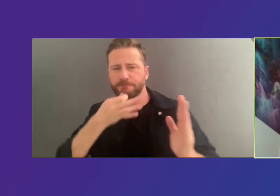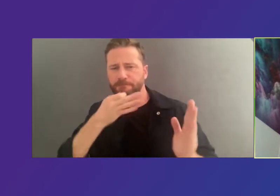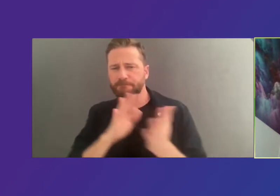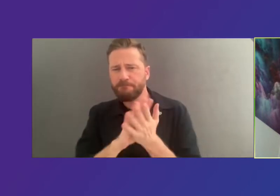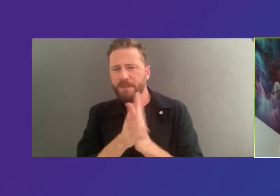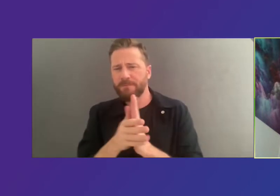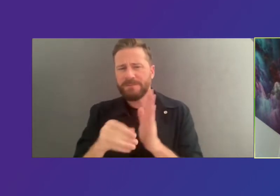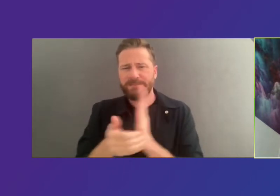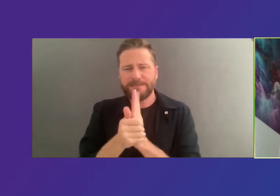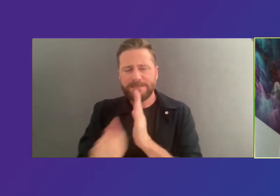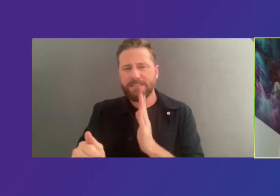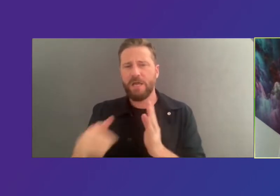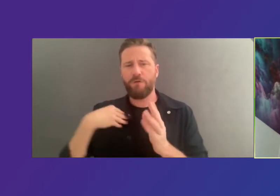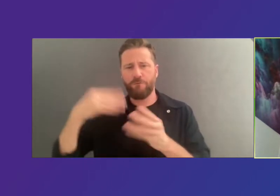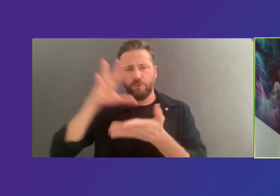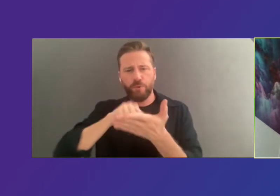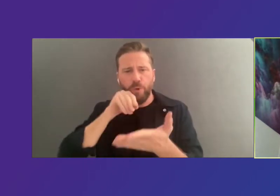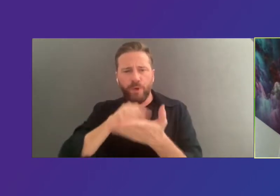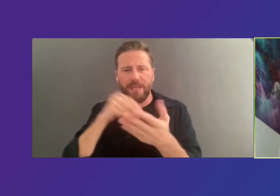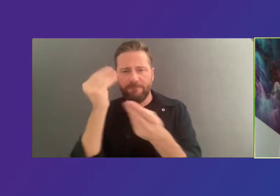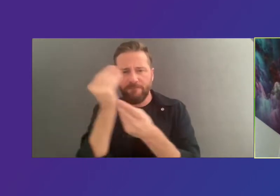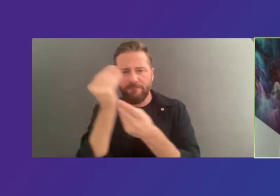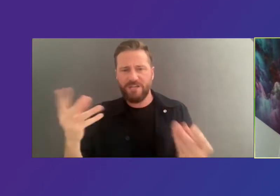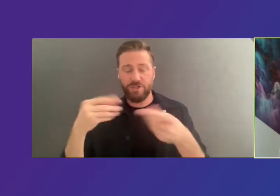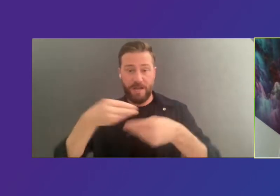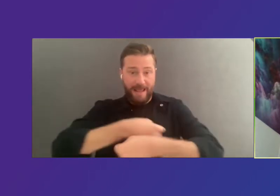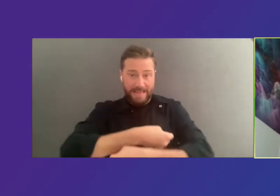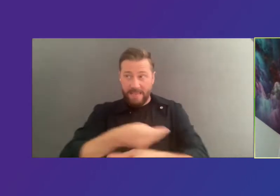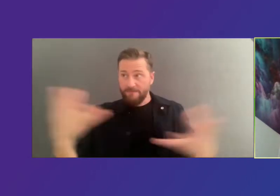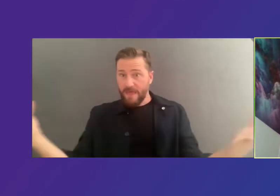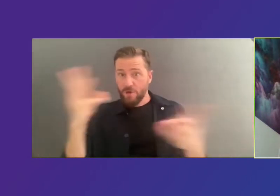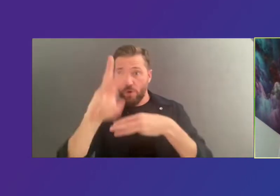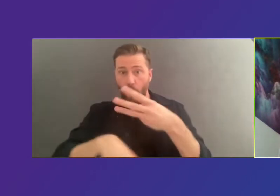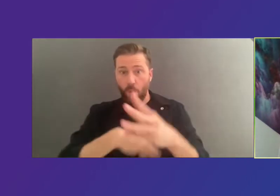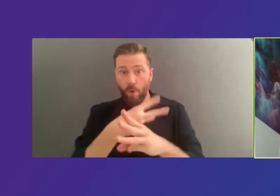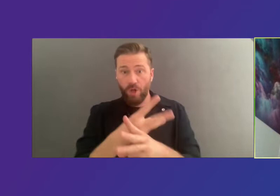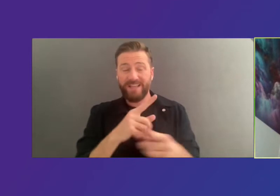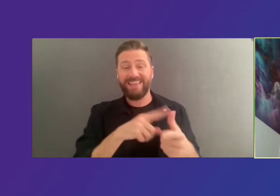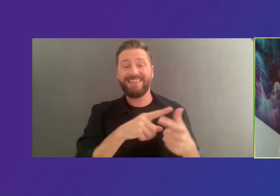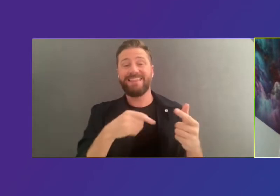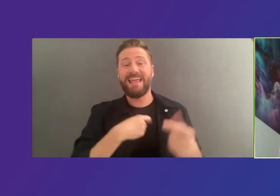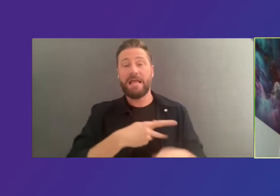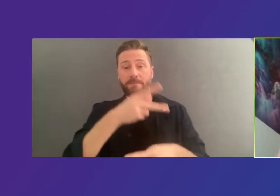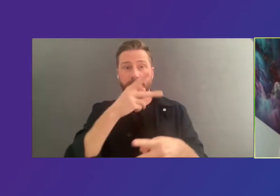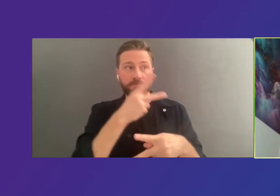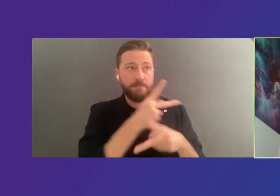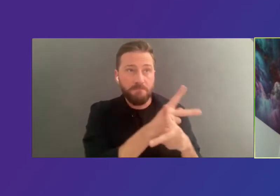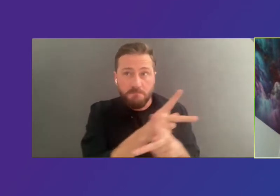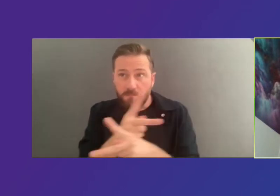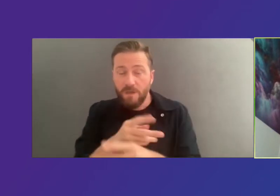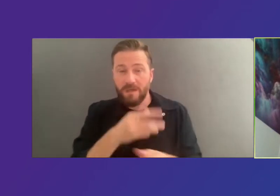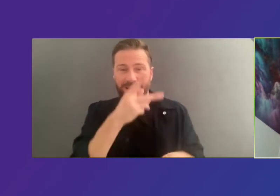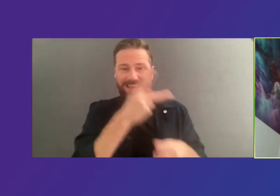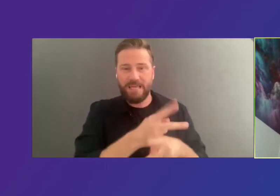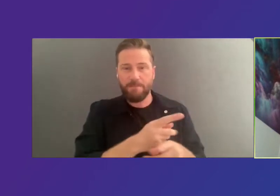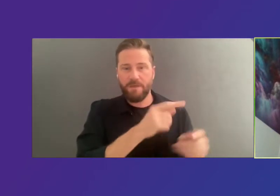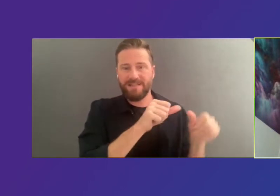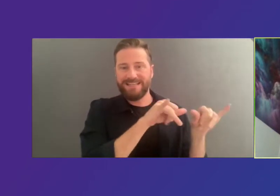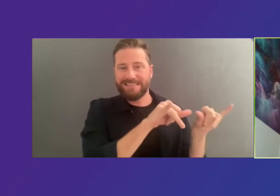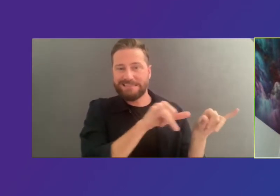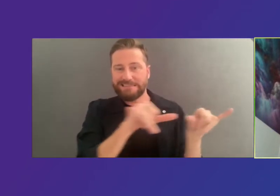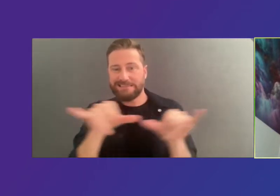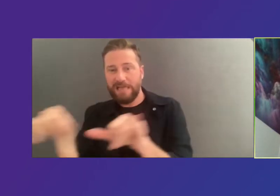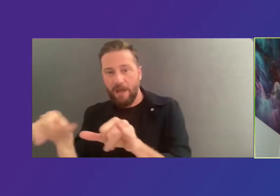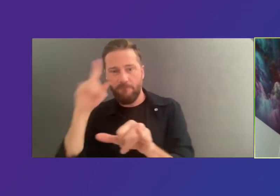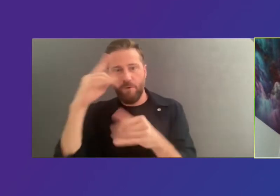information, disseminating that to the world, and then ensuring a bridge of continuity for future generations.